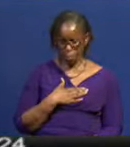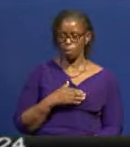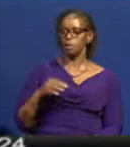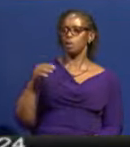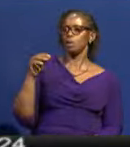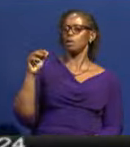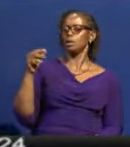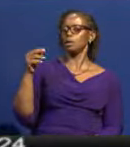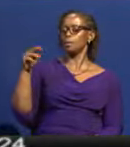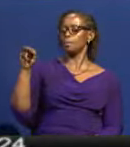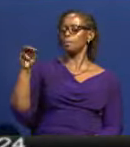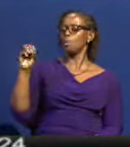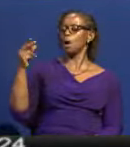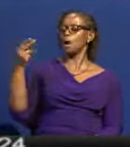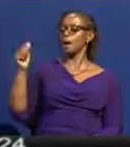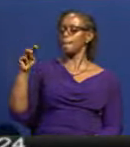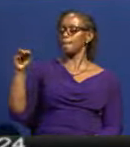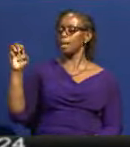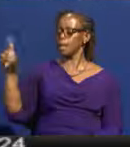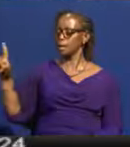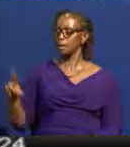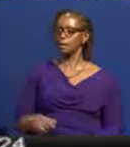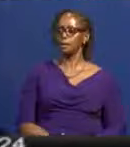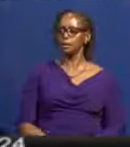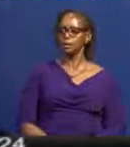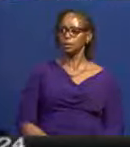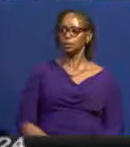Umker Arun Mohamed.